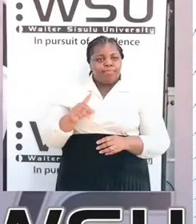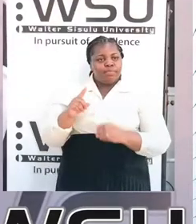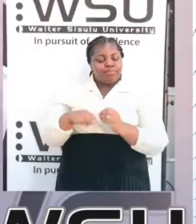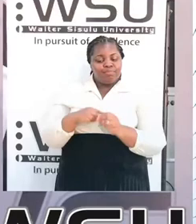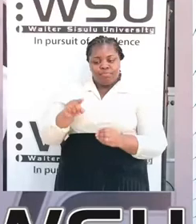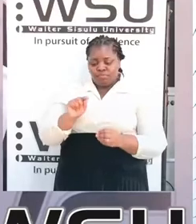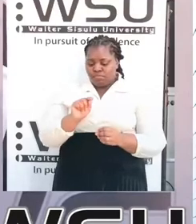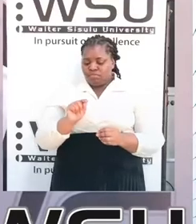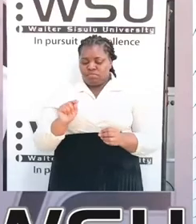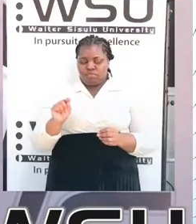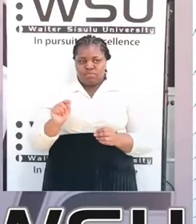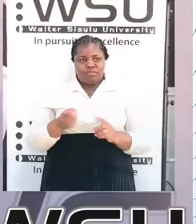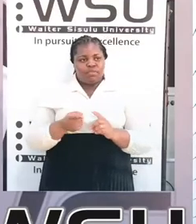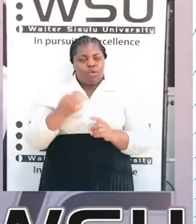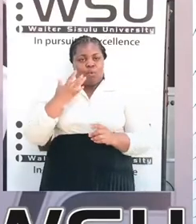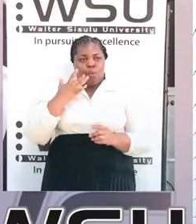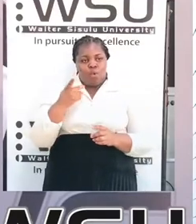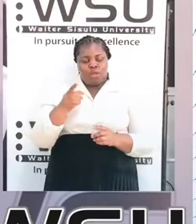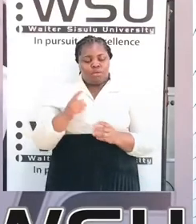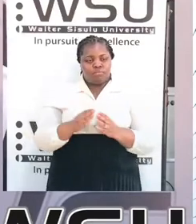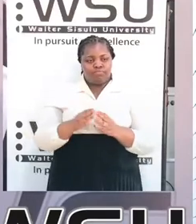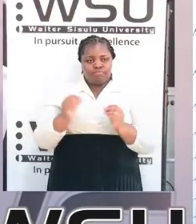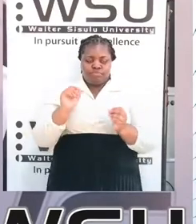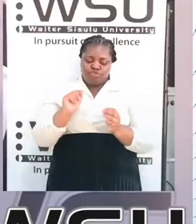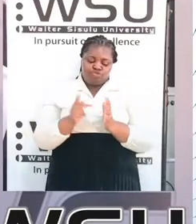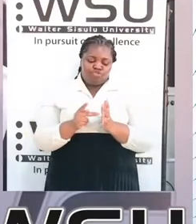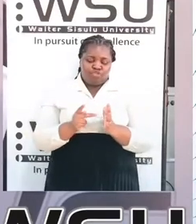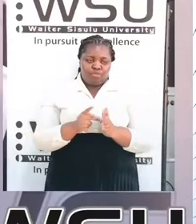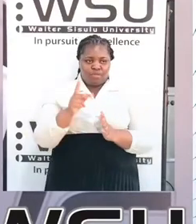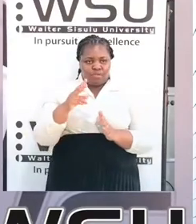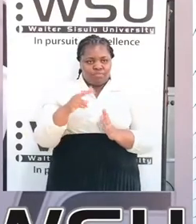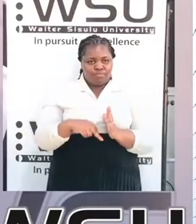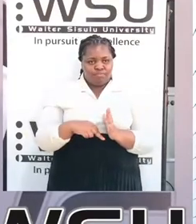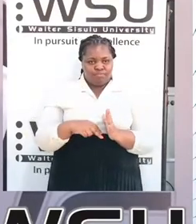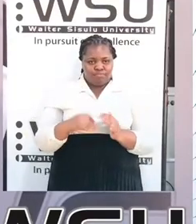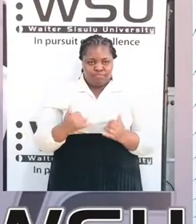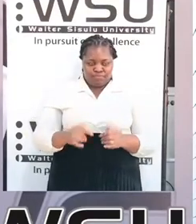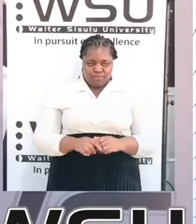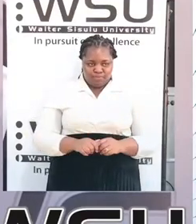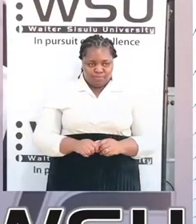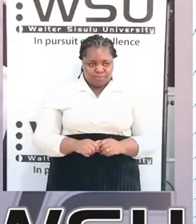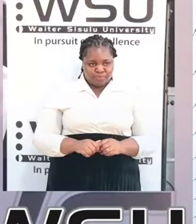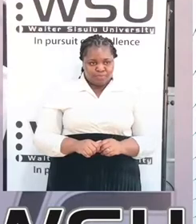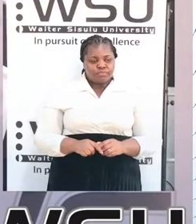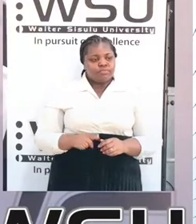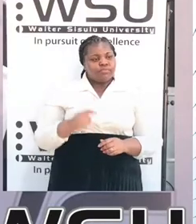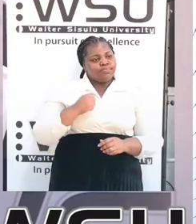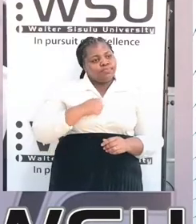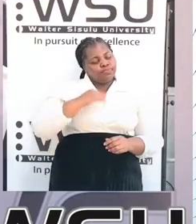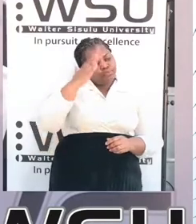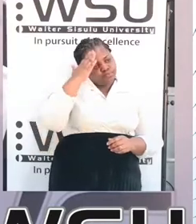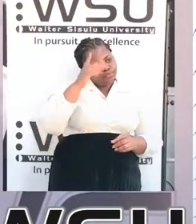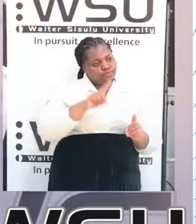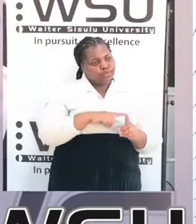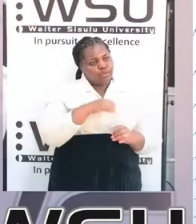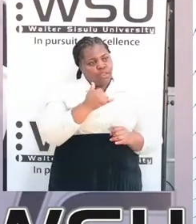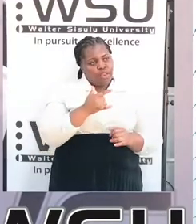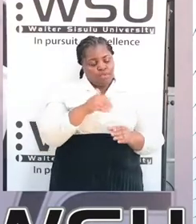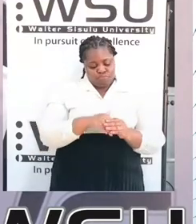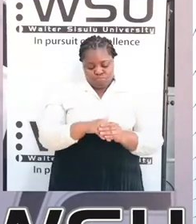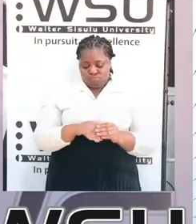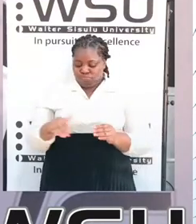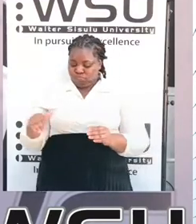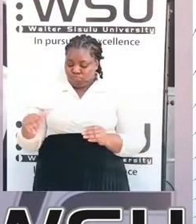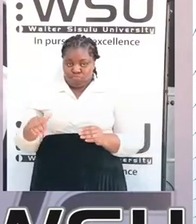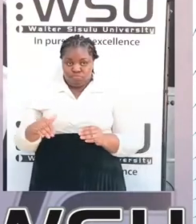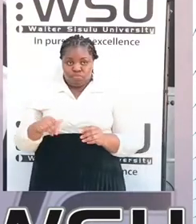ellipsis at the end of your chapters that have been written today. So, my dear graduates, as you step into the world